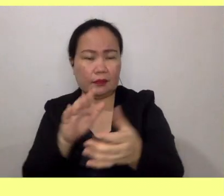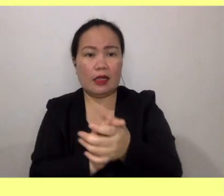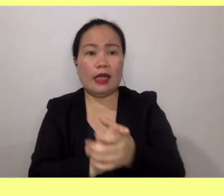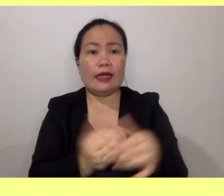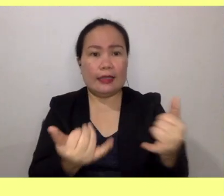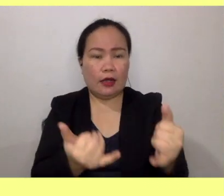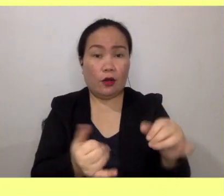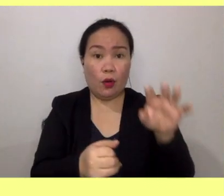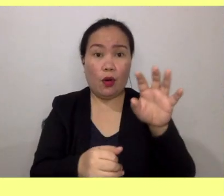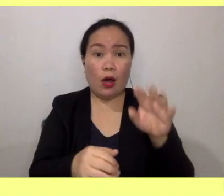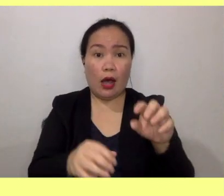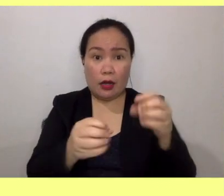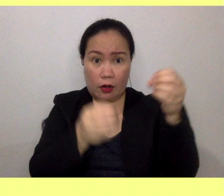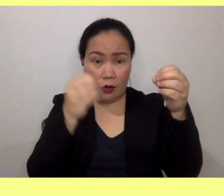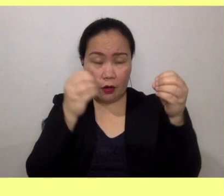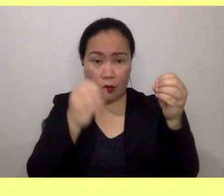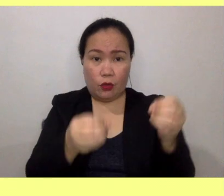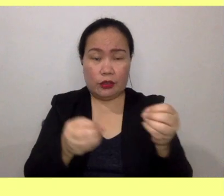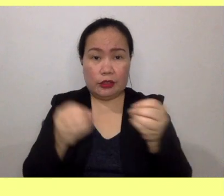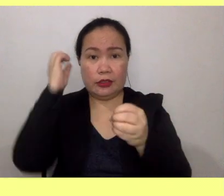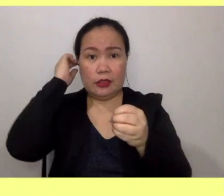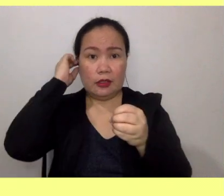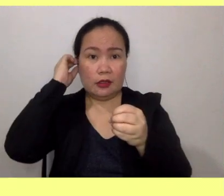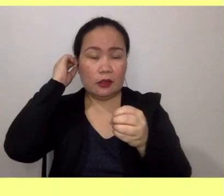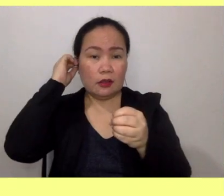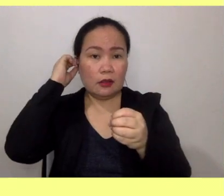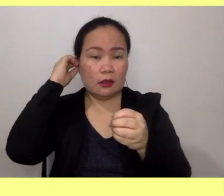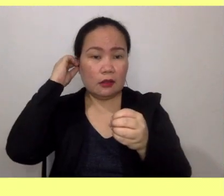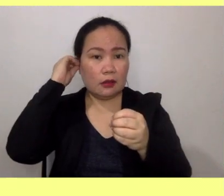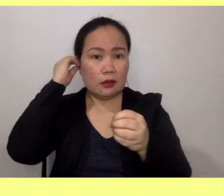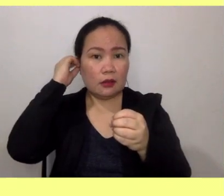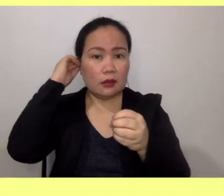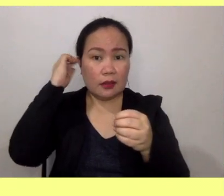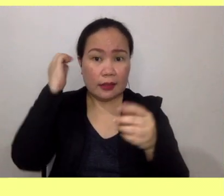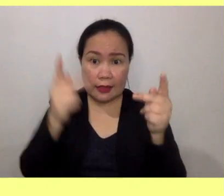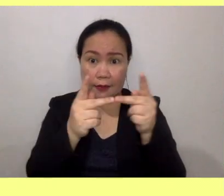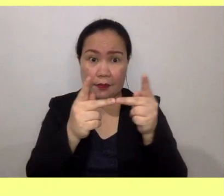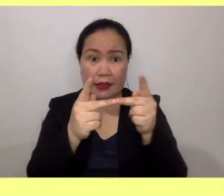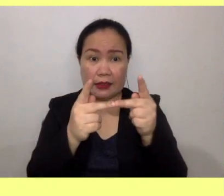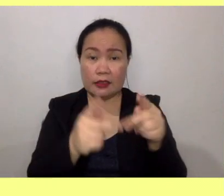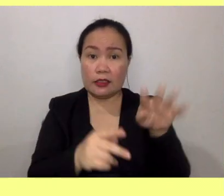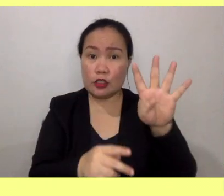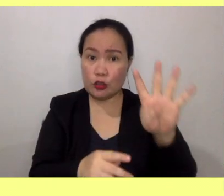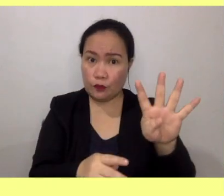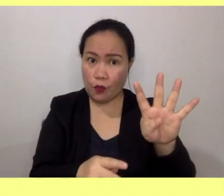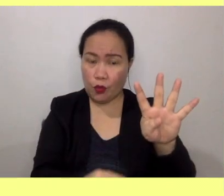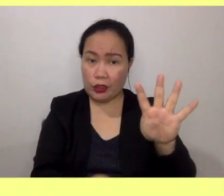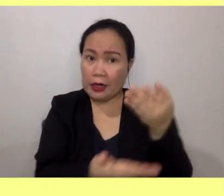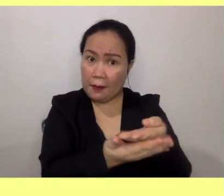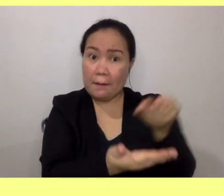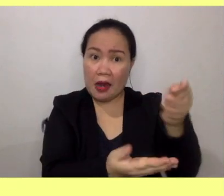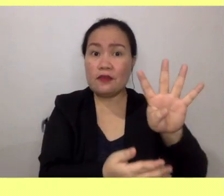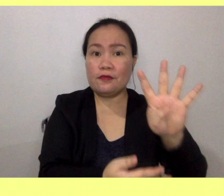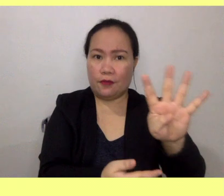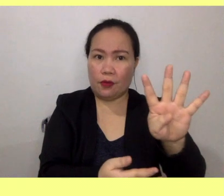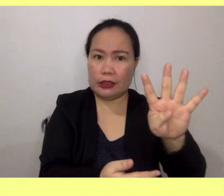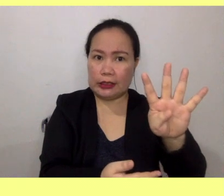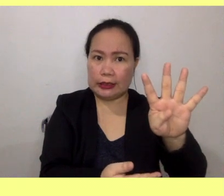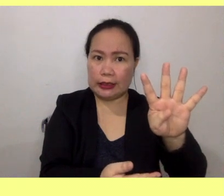time, ang ordered pair natin will be 4, kasi bibili na raw ng 4 boxes of face masks. So, yun